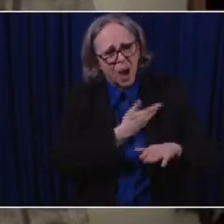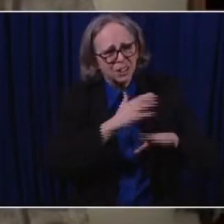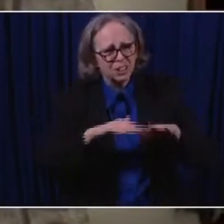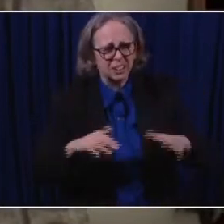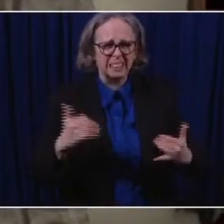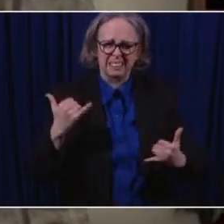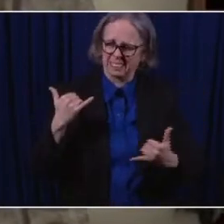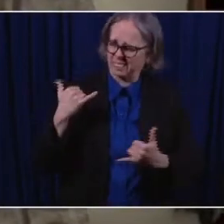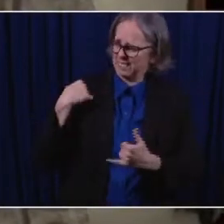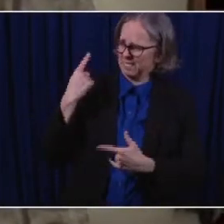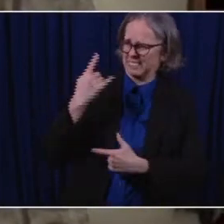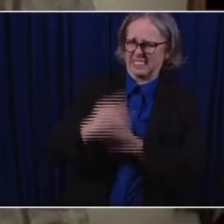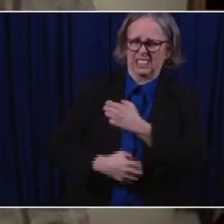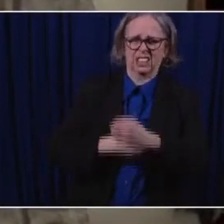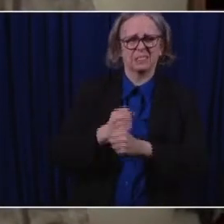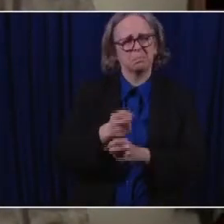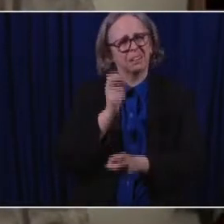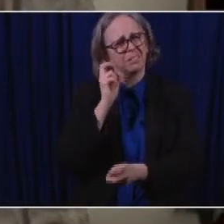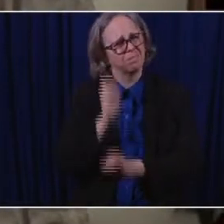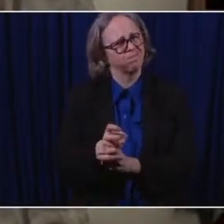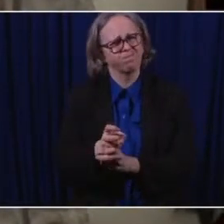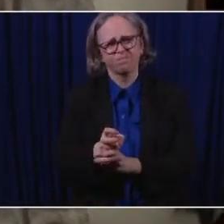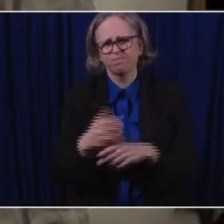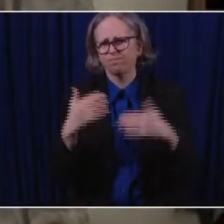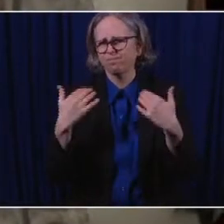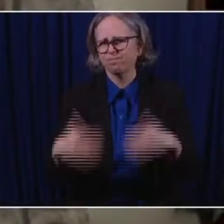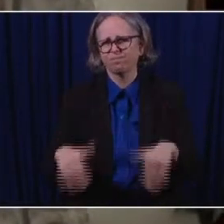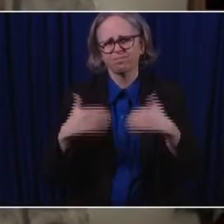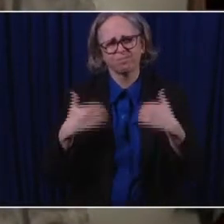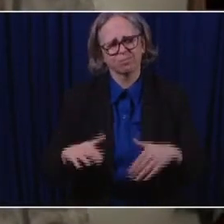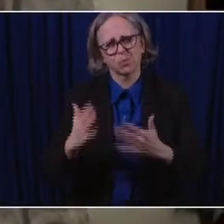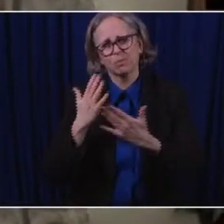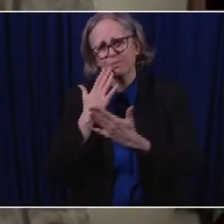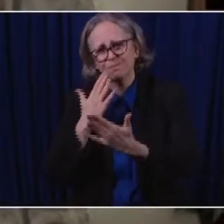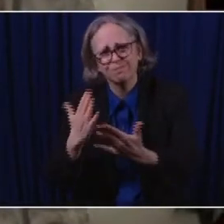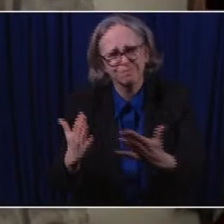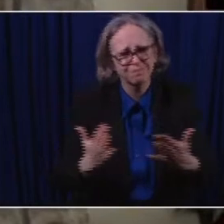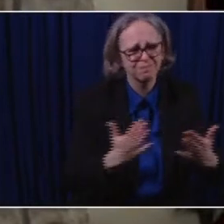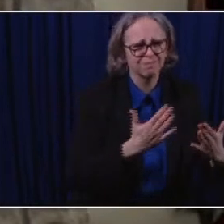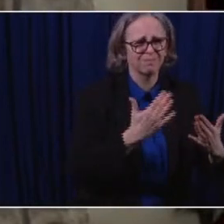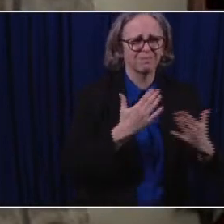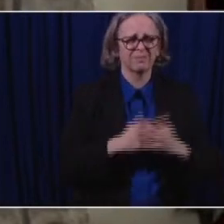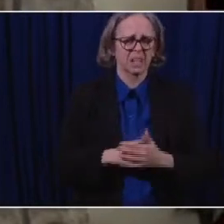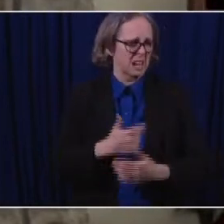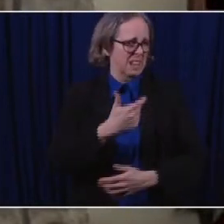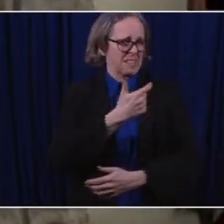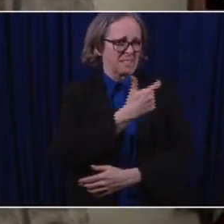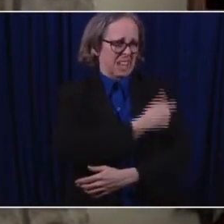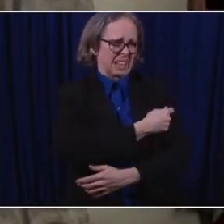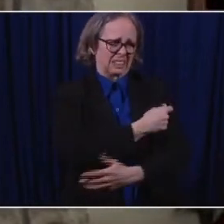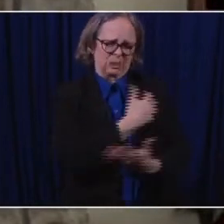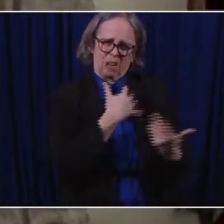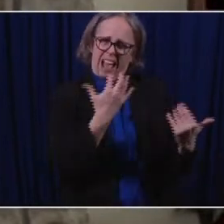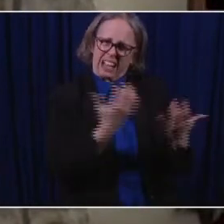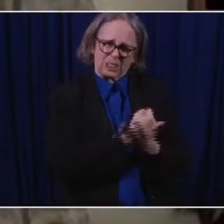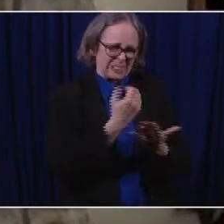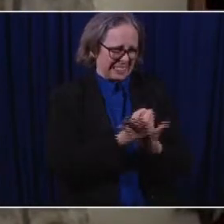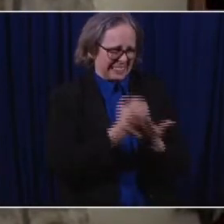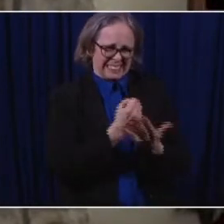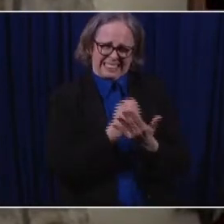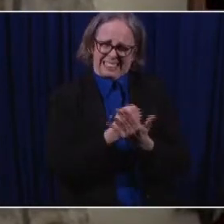everybody vaccinated that wants that vaccine. We're not going to tell anybody, make them do it, but anybody wants it, we're going to give